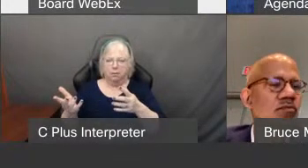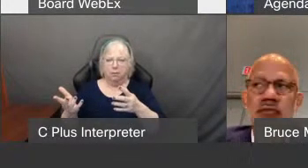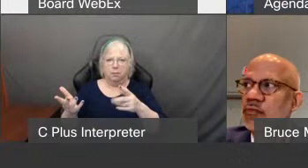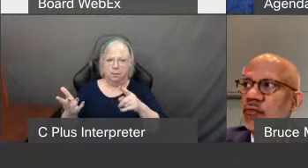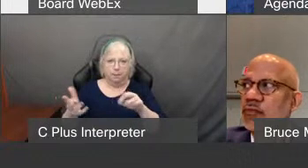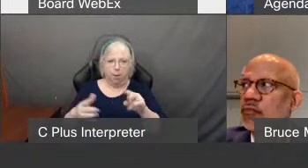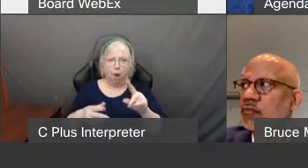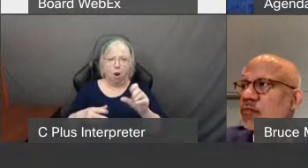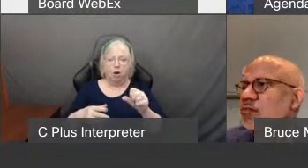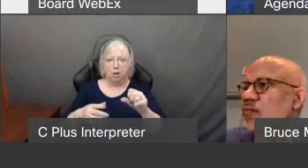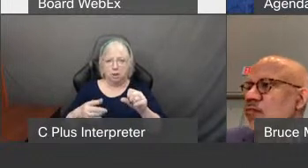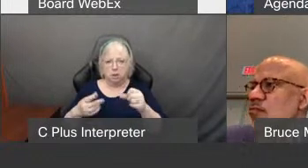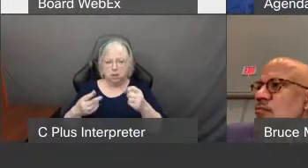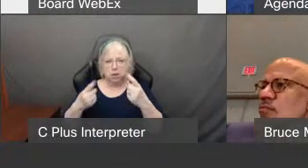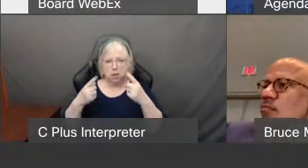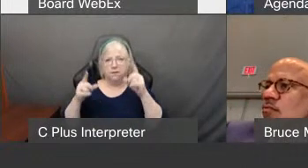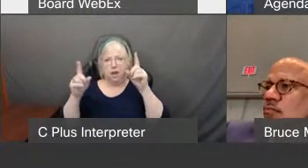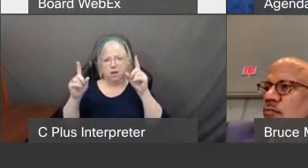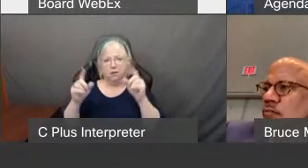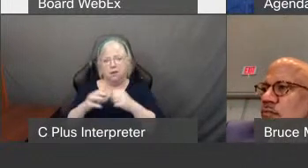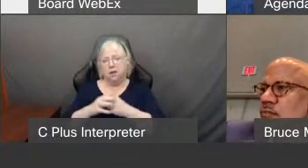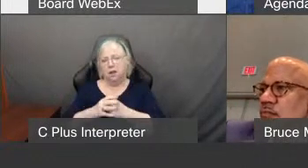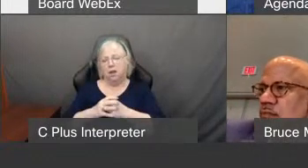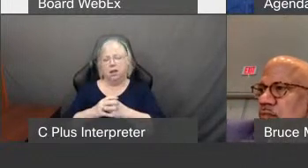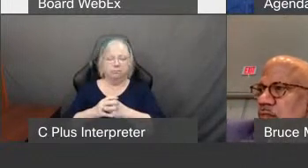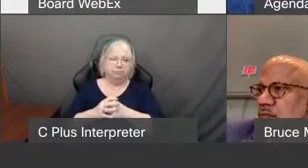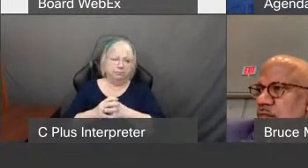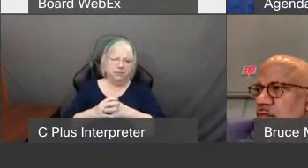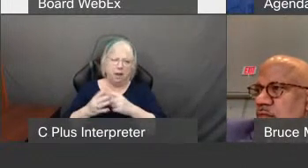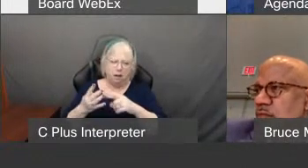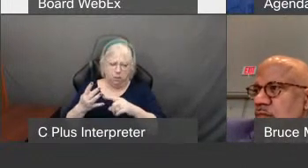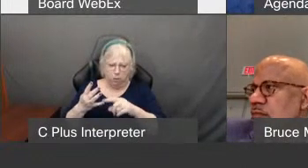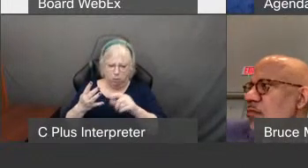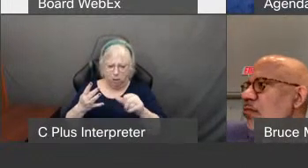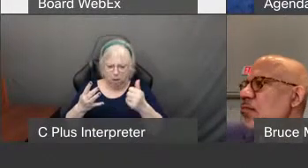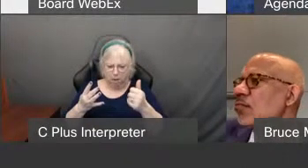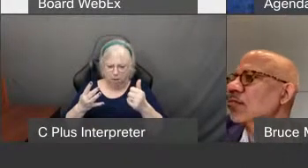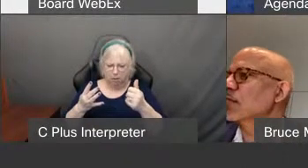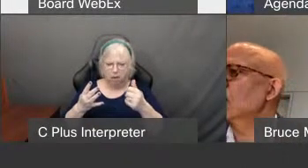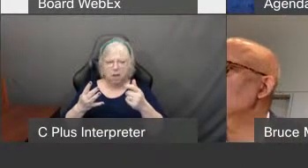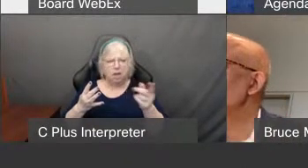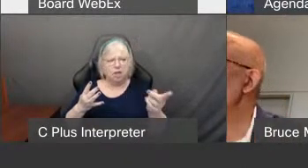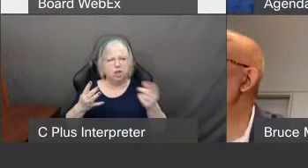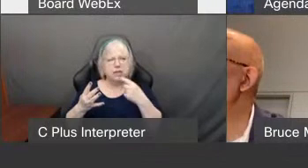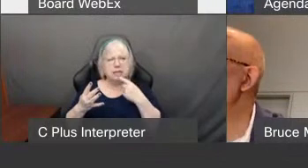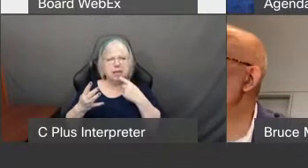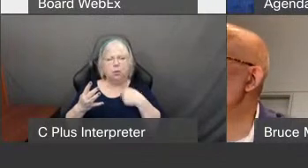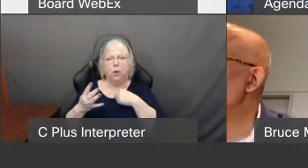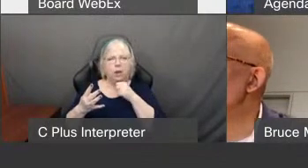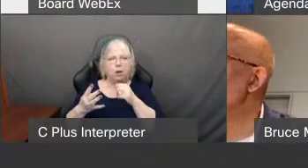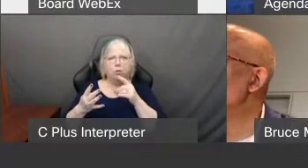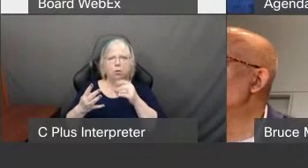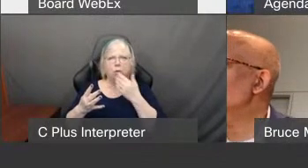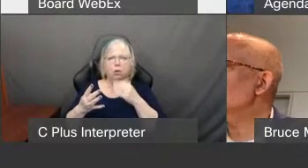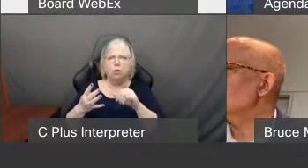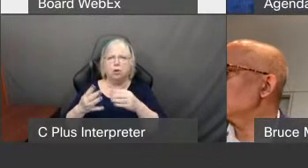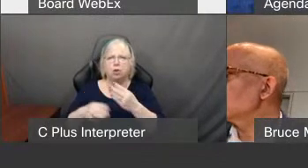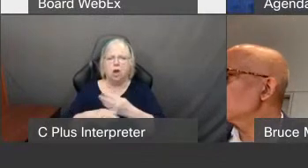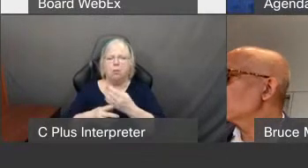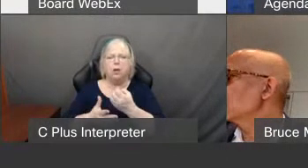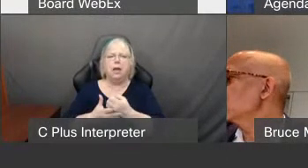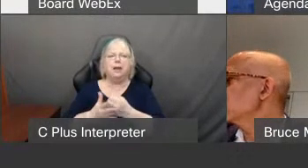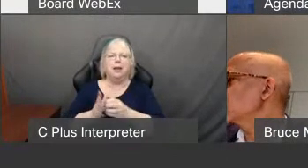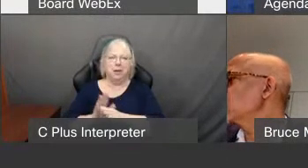parks effectively. And there was one other, and she says we do not do a good job on